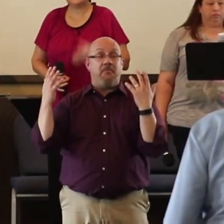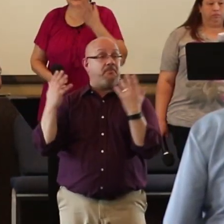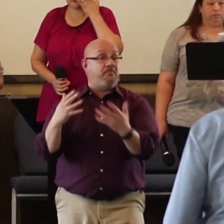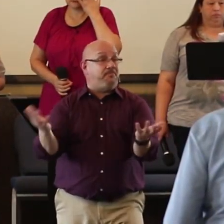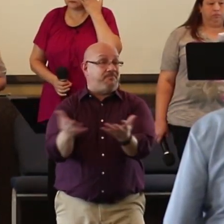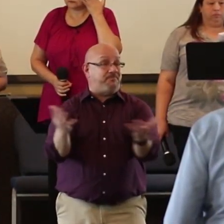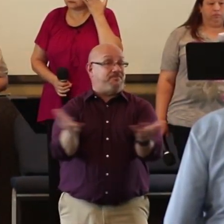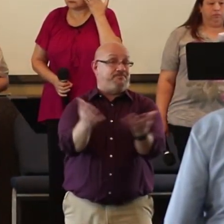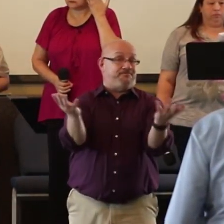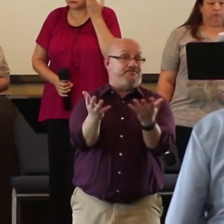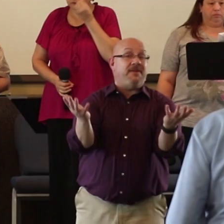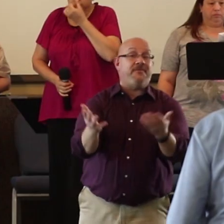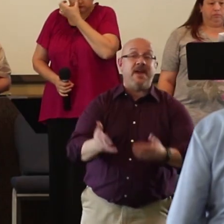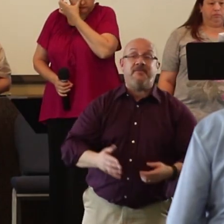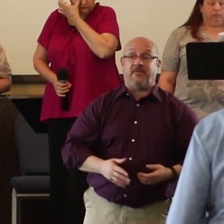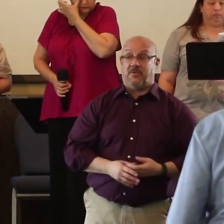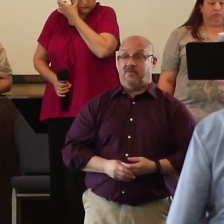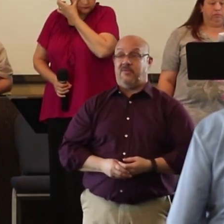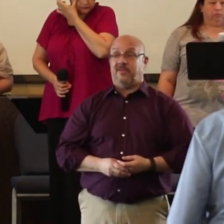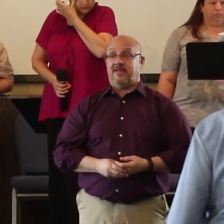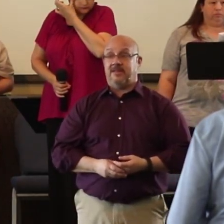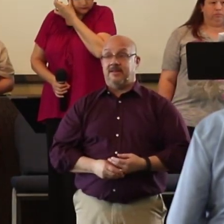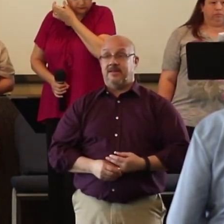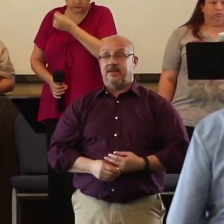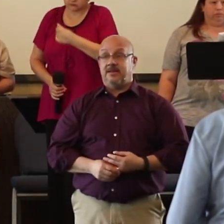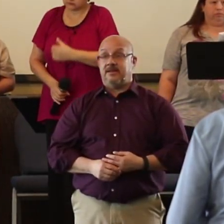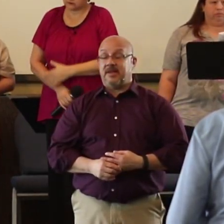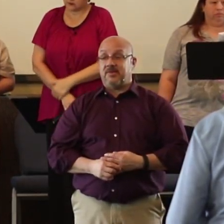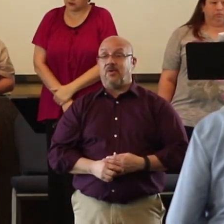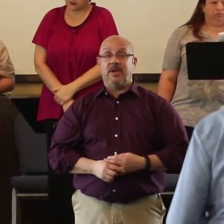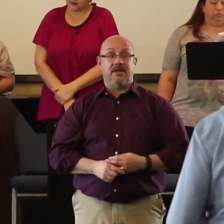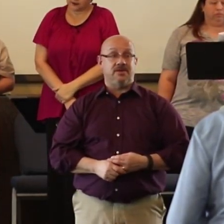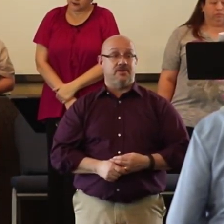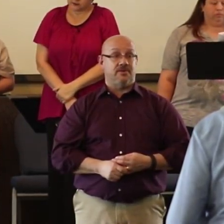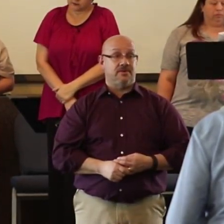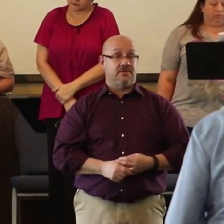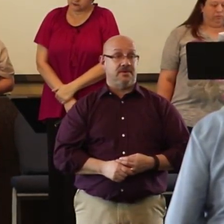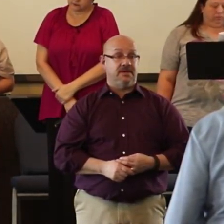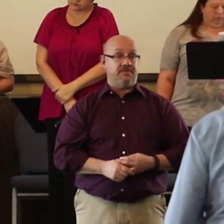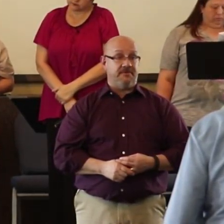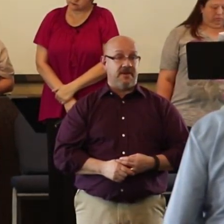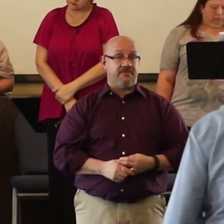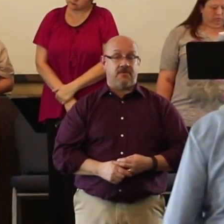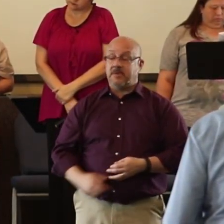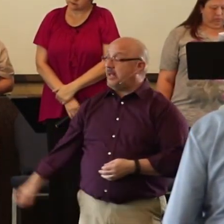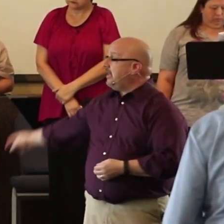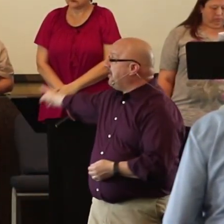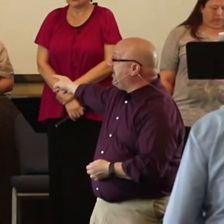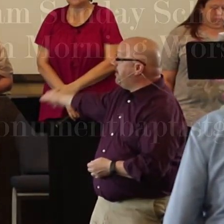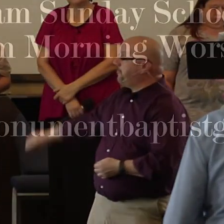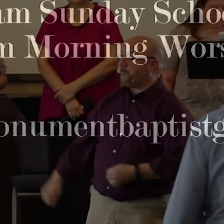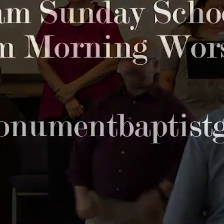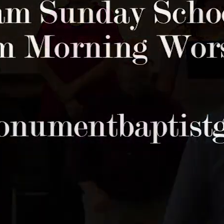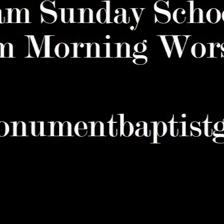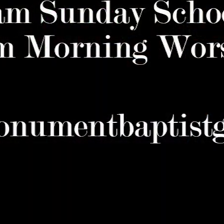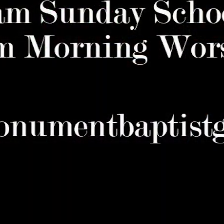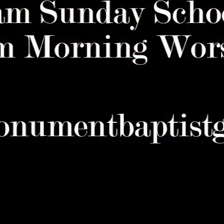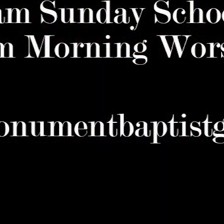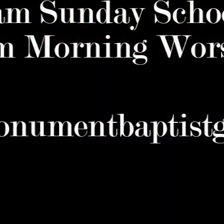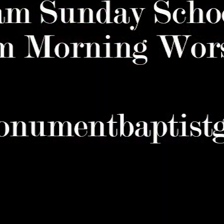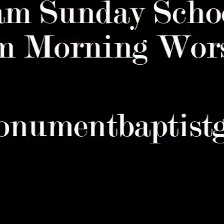Just be faithful. Because that's all we can do is be faithful. Let's sing.